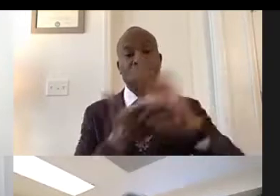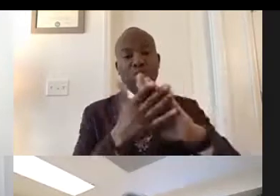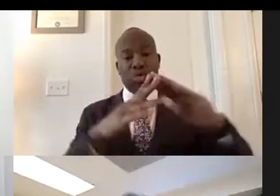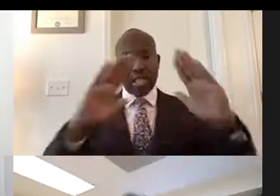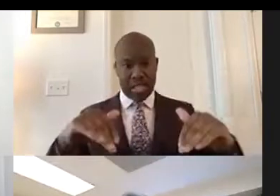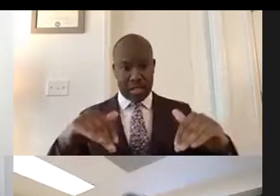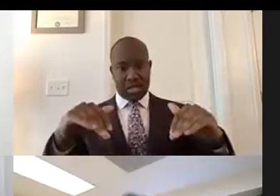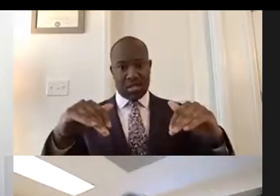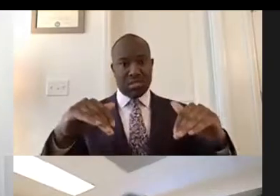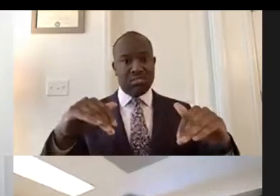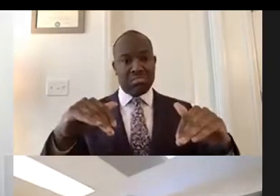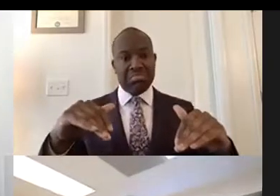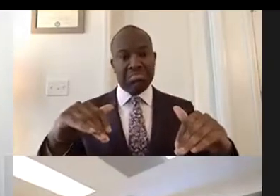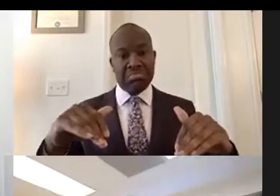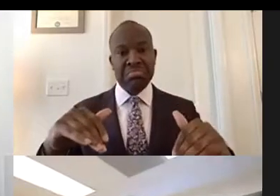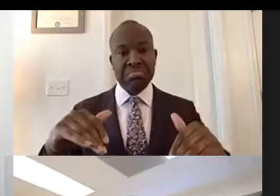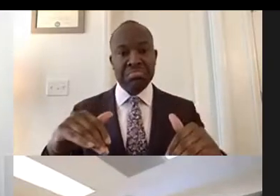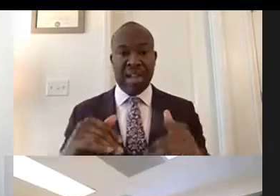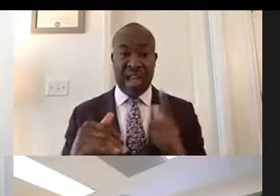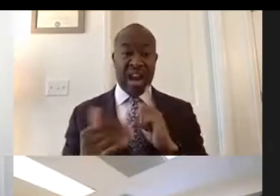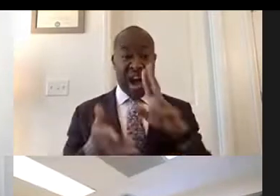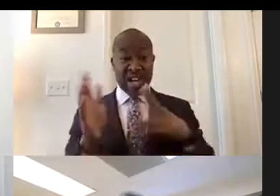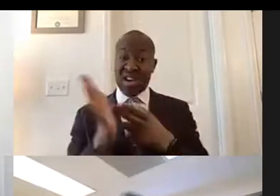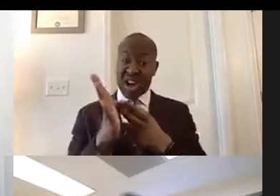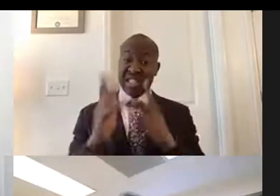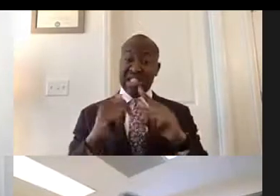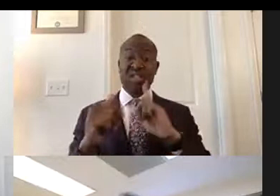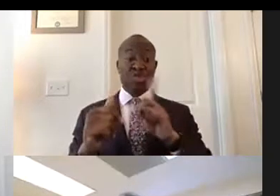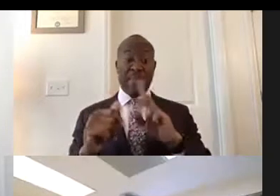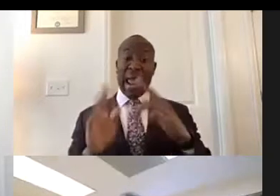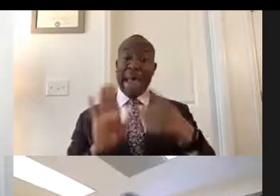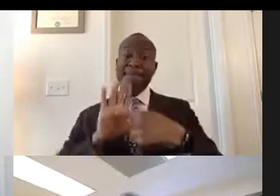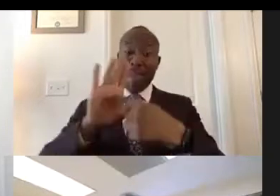that we can be a resource for other school systems across the state.